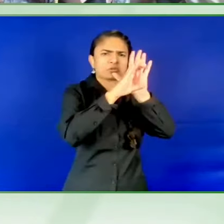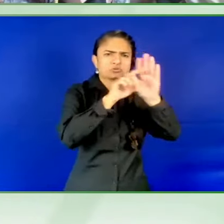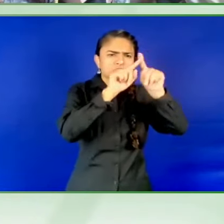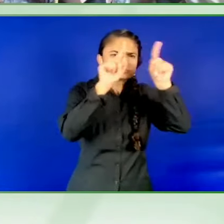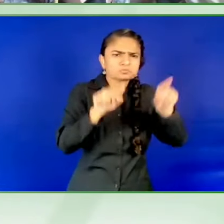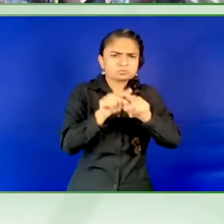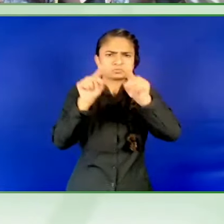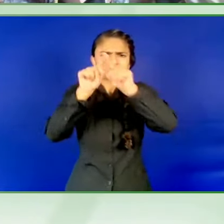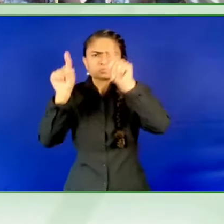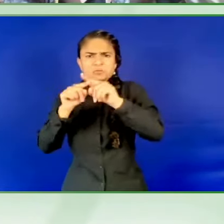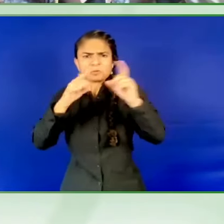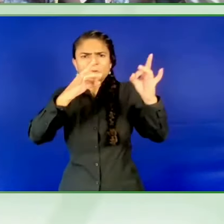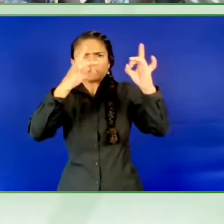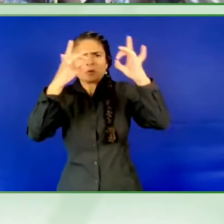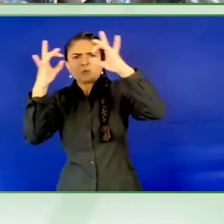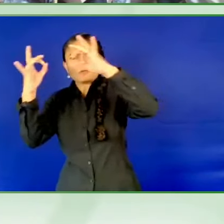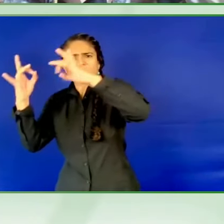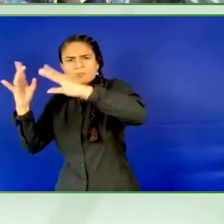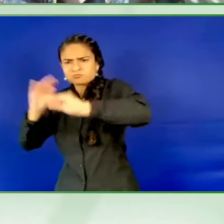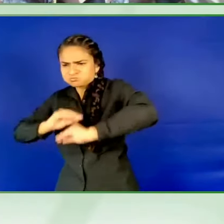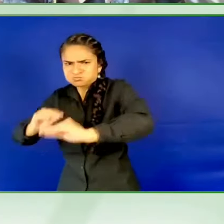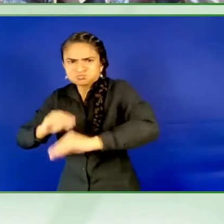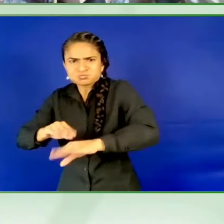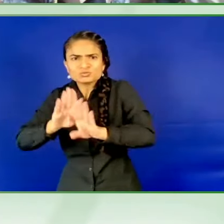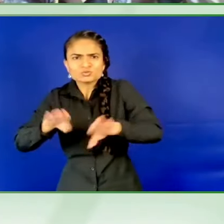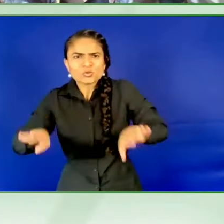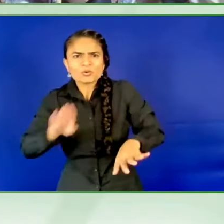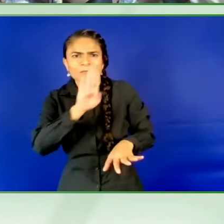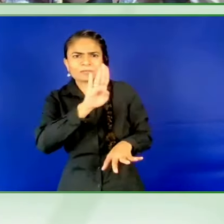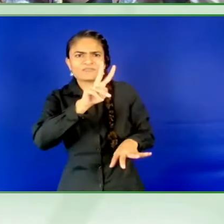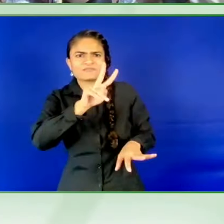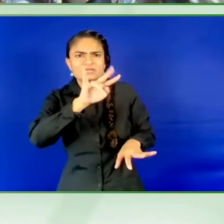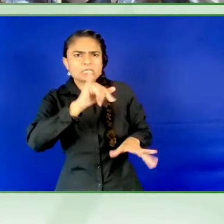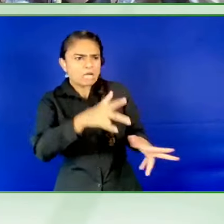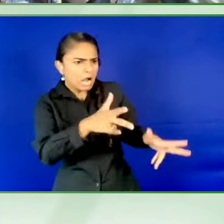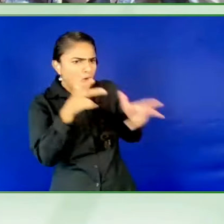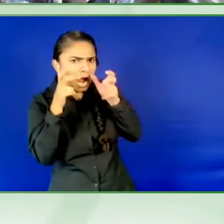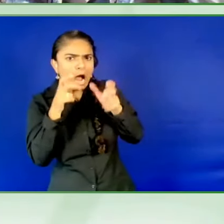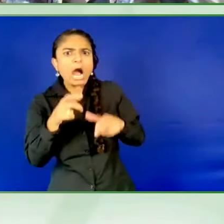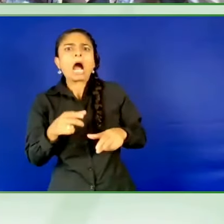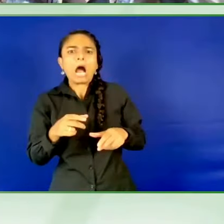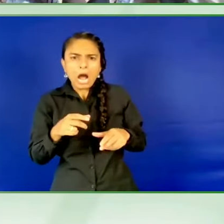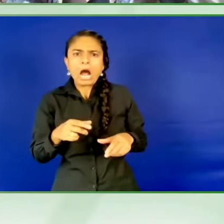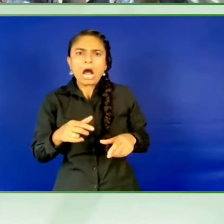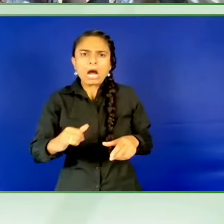like the Chilean Day of Astronomy. In this case, as it is on the left image,